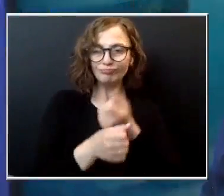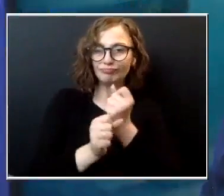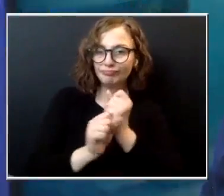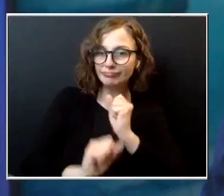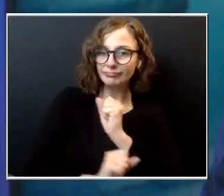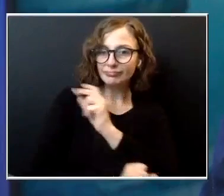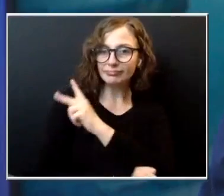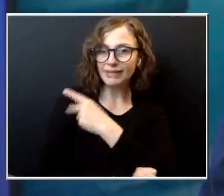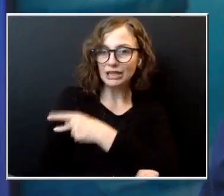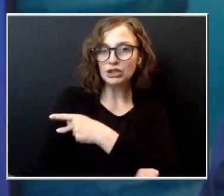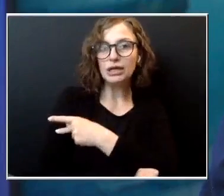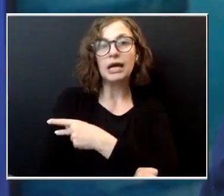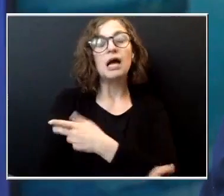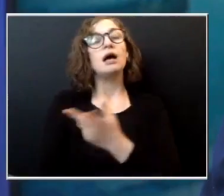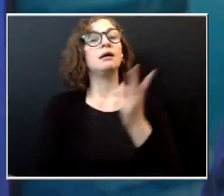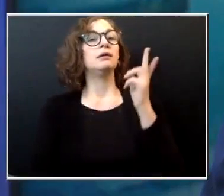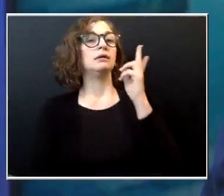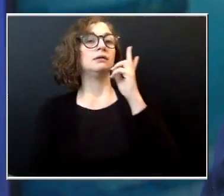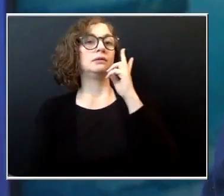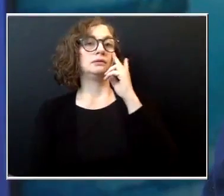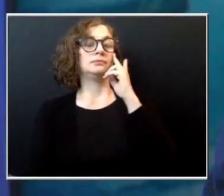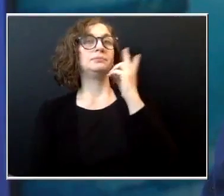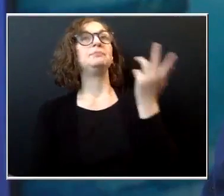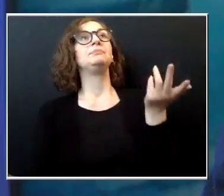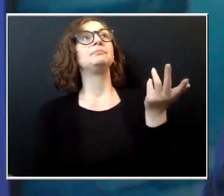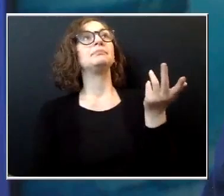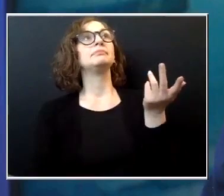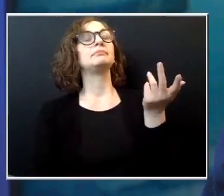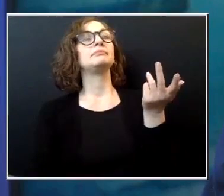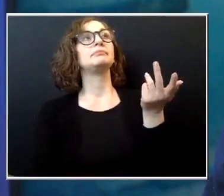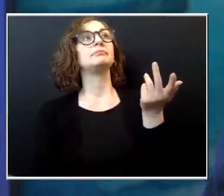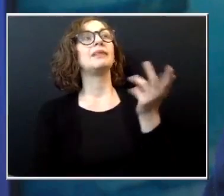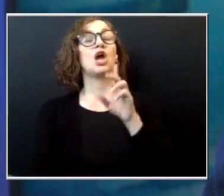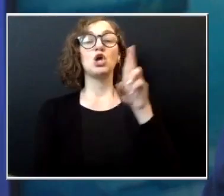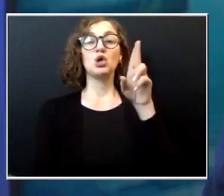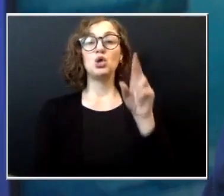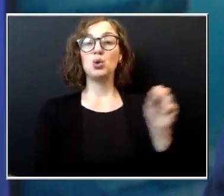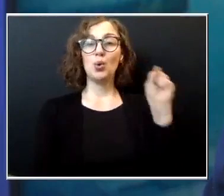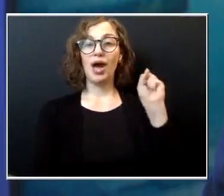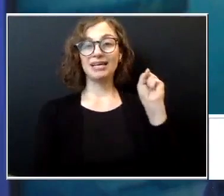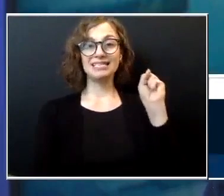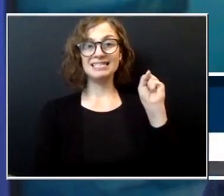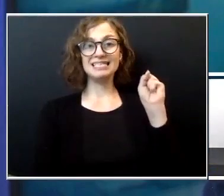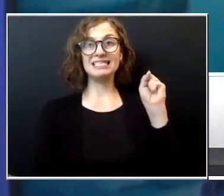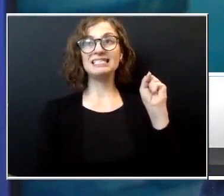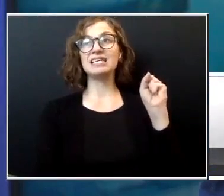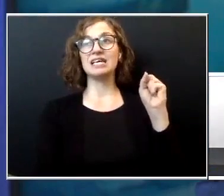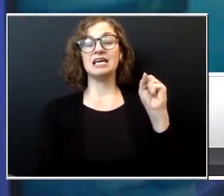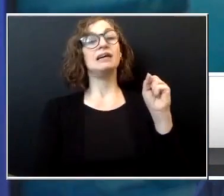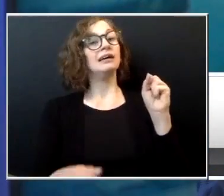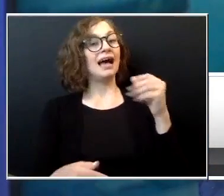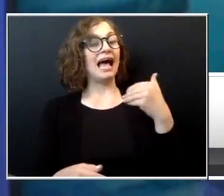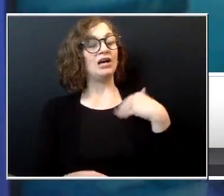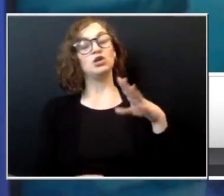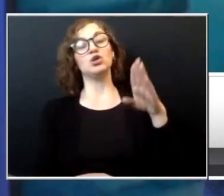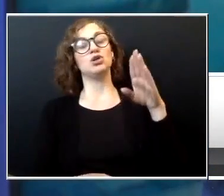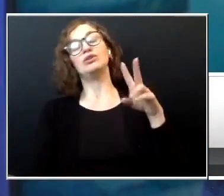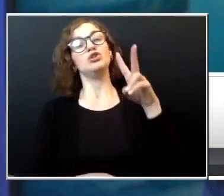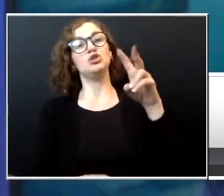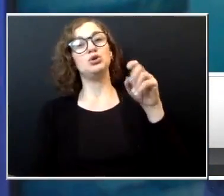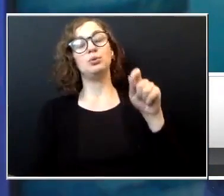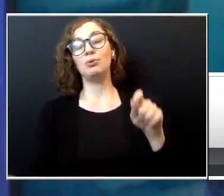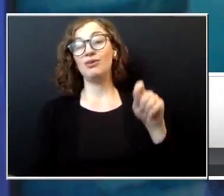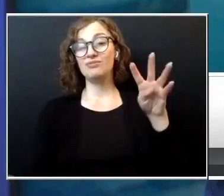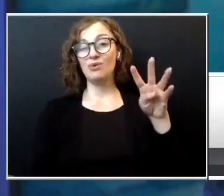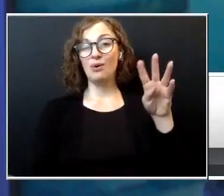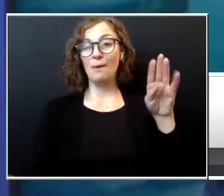see. Unintentionally retained items in the U.S. alone, it's a $2.4 billion industry per year. So I've met a